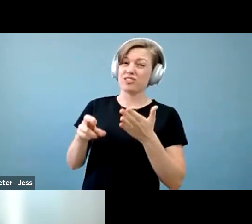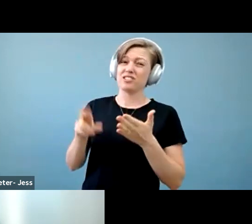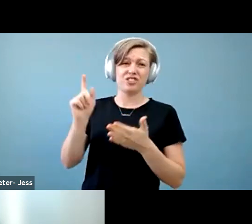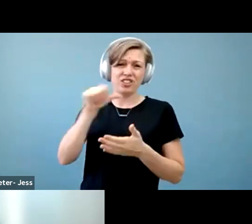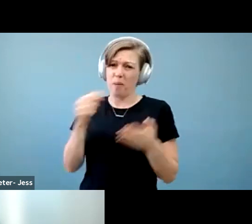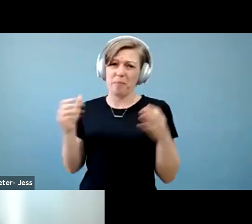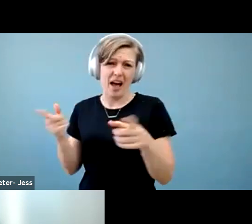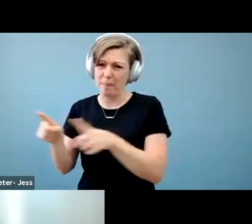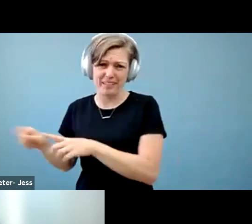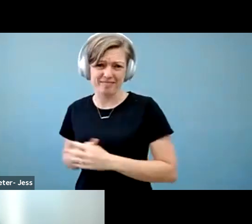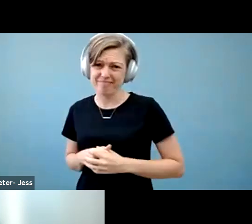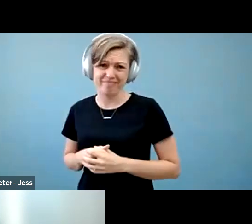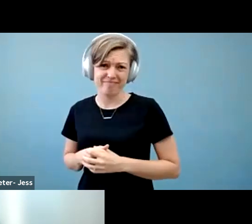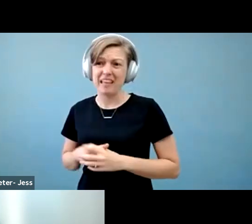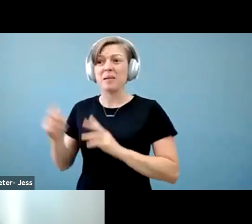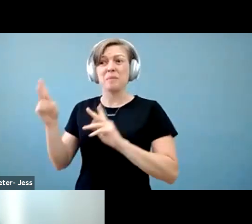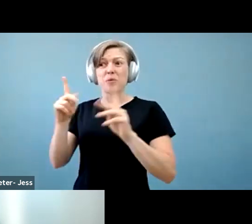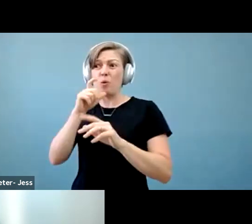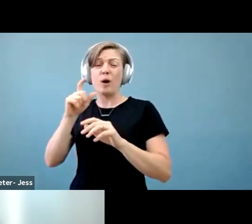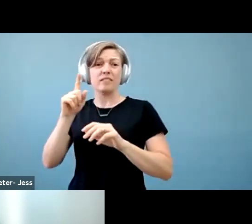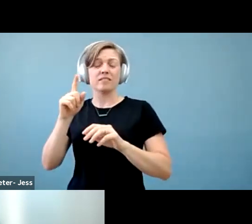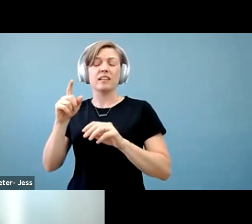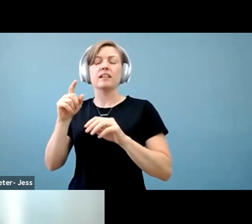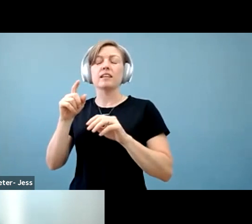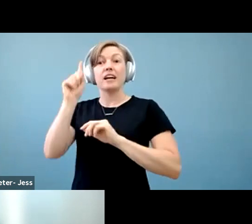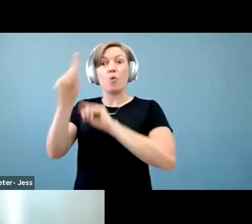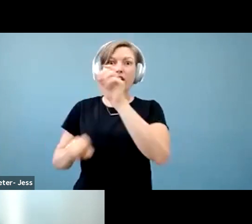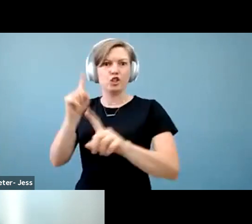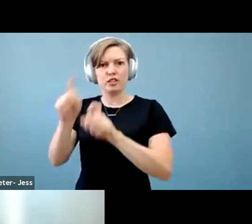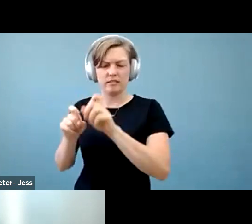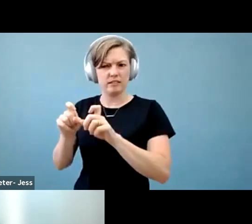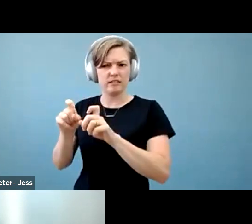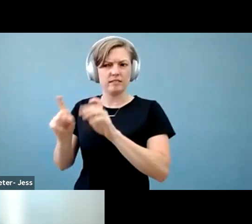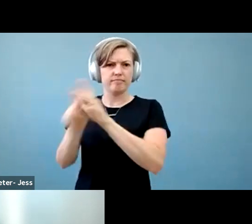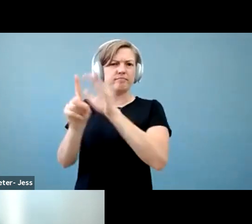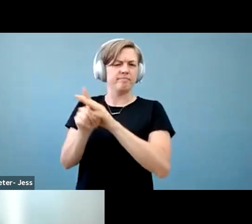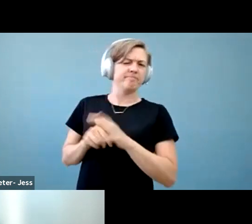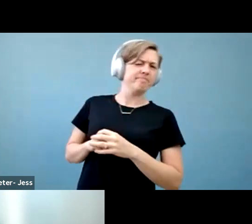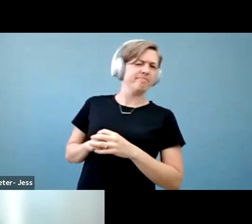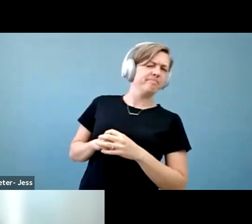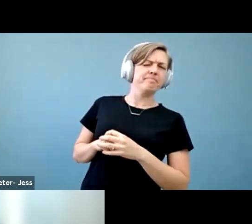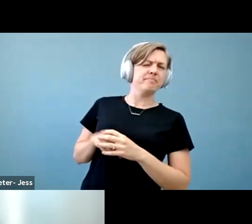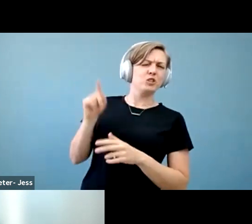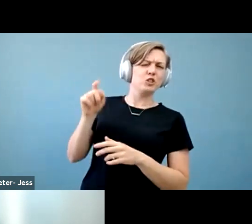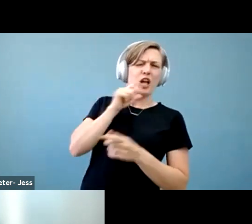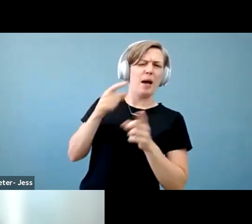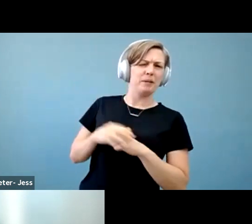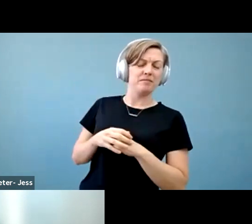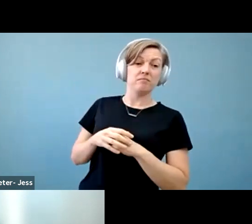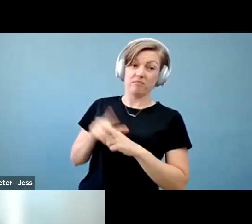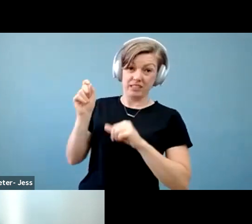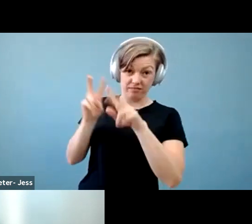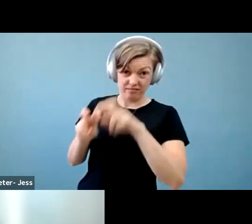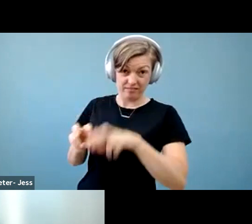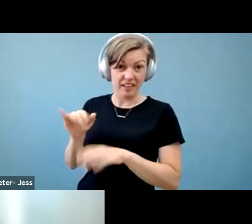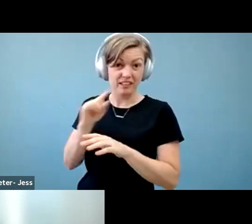occurring, and the questions that are being asked, and thinking about that and looking at that really seriously, how we educate and teach